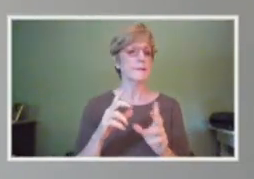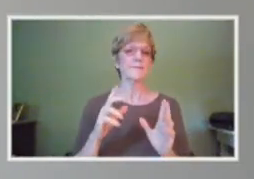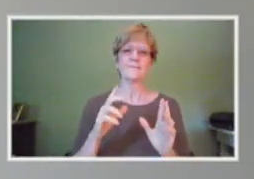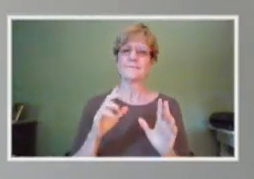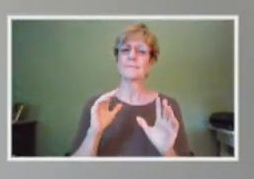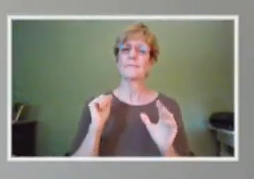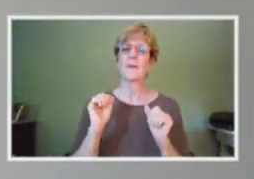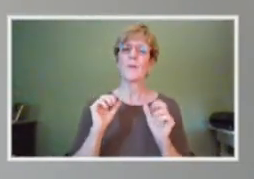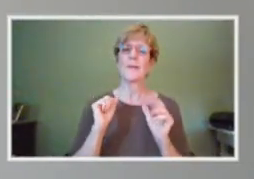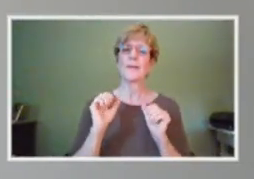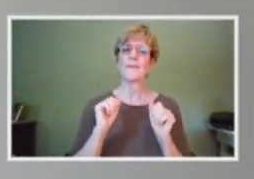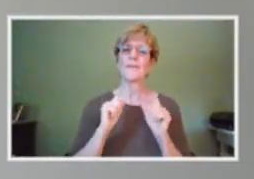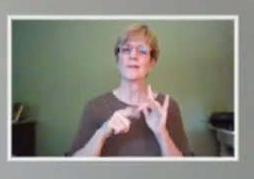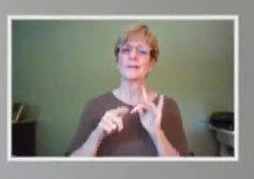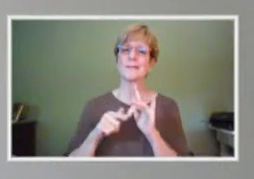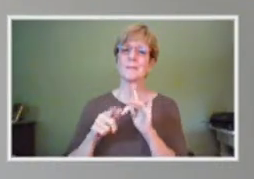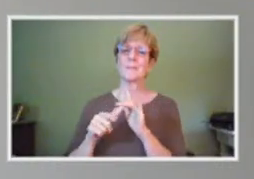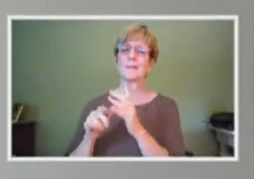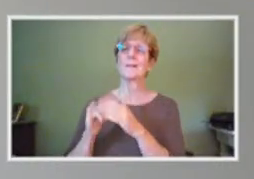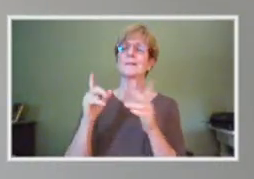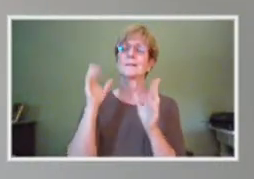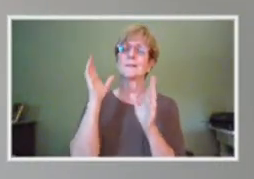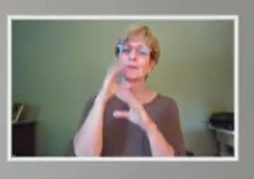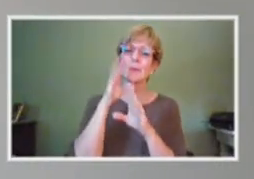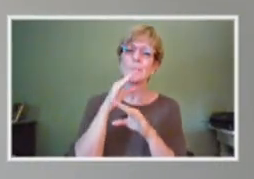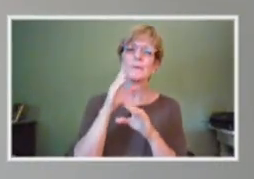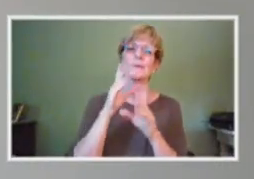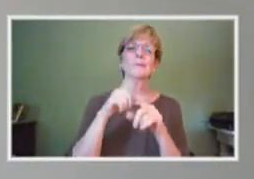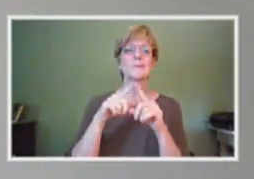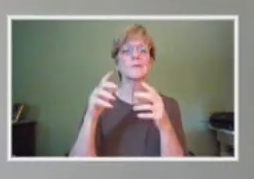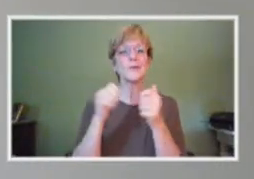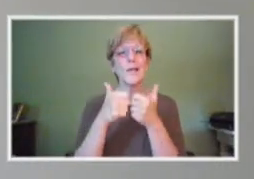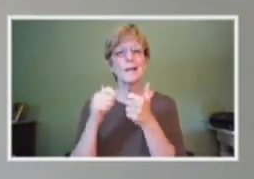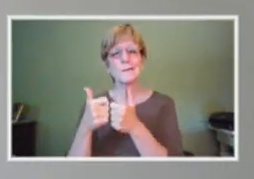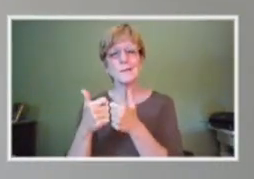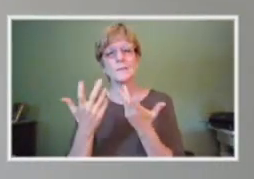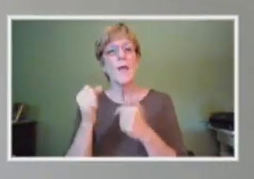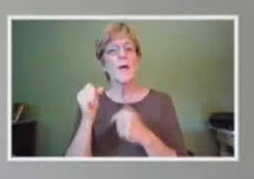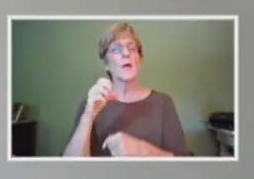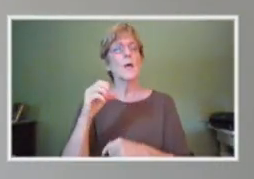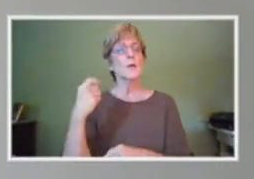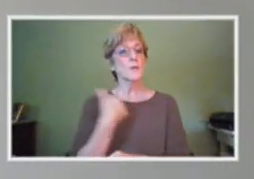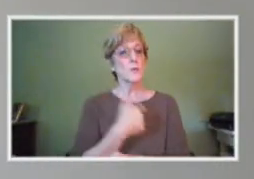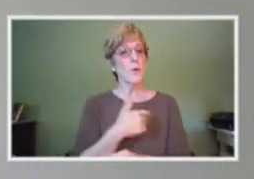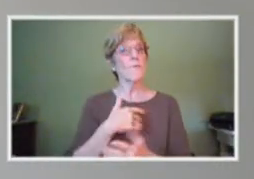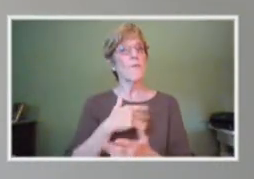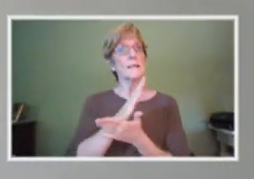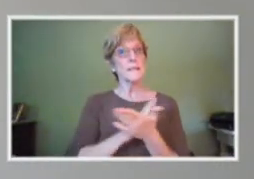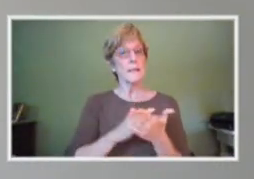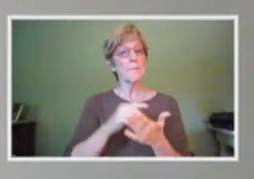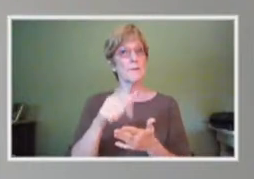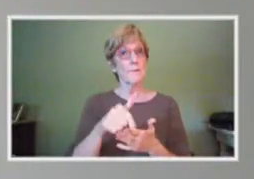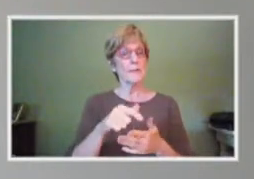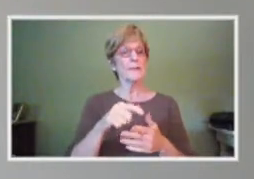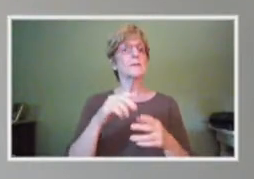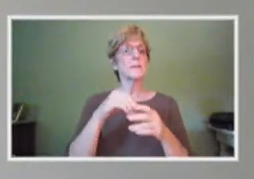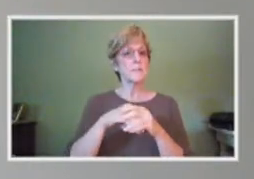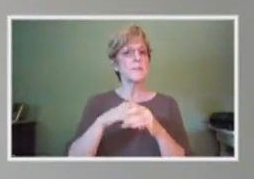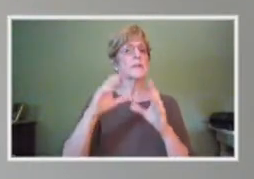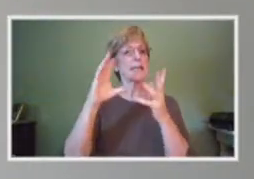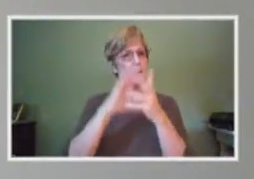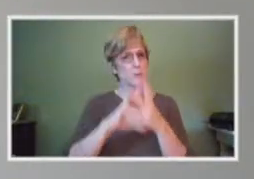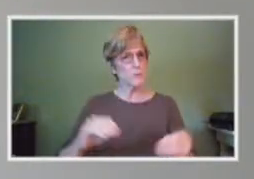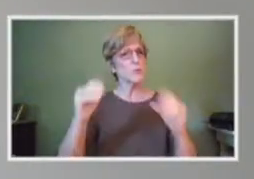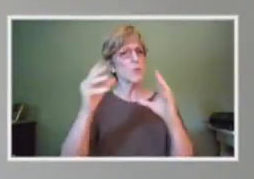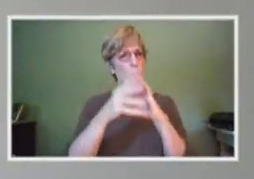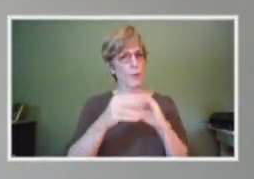And consistently getting into a number of challenges. And so we've had some of this actually featured in the media, where students that were really